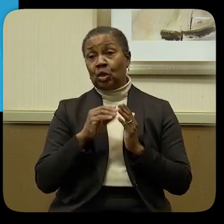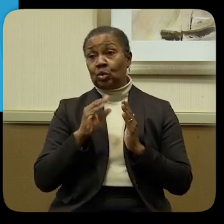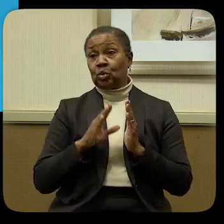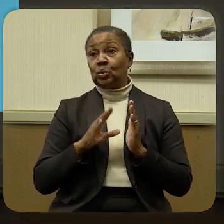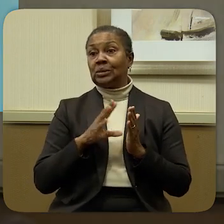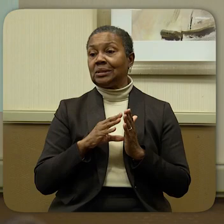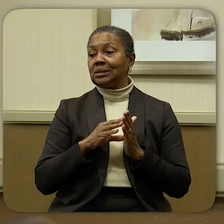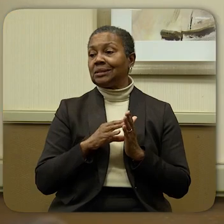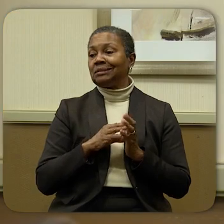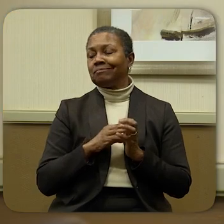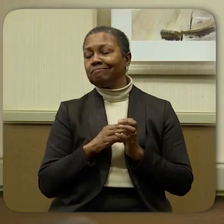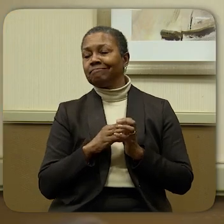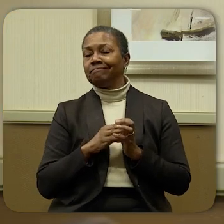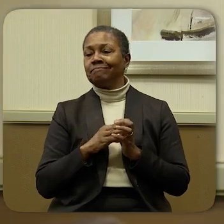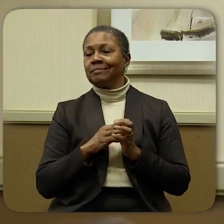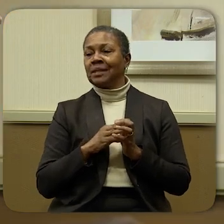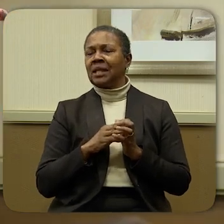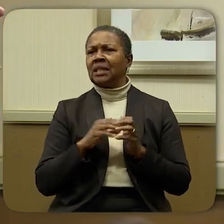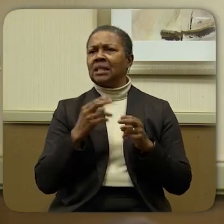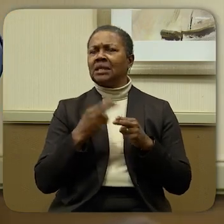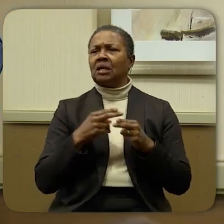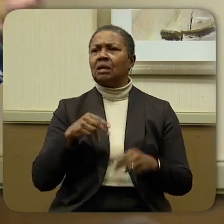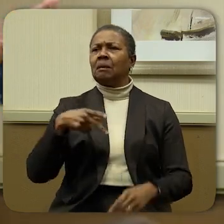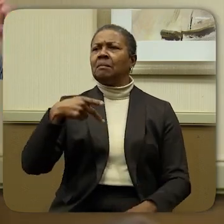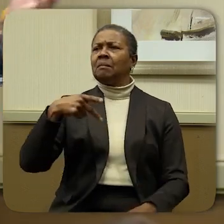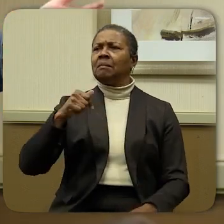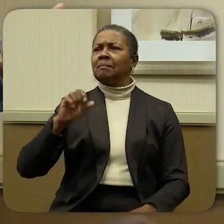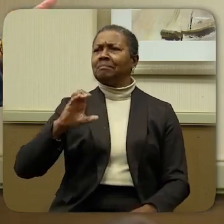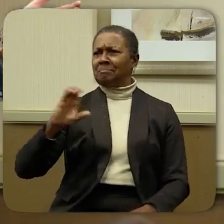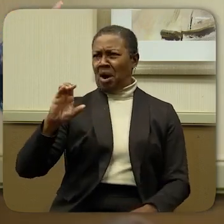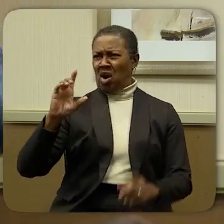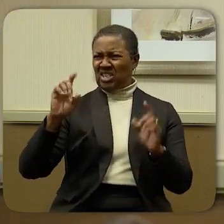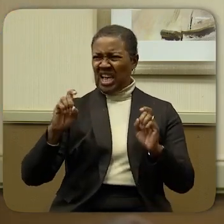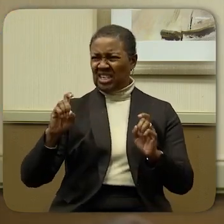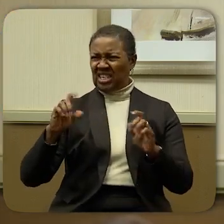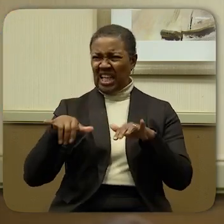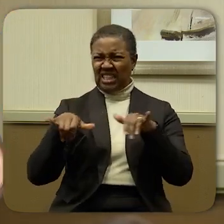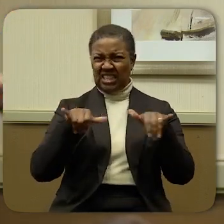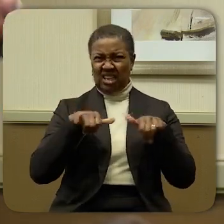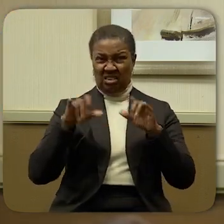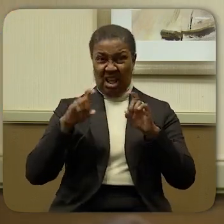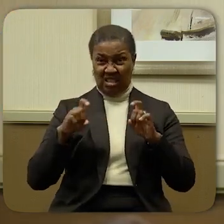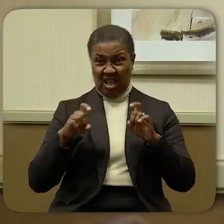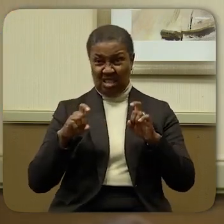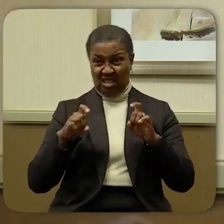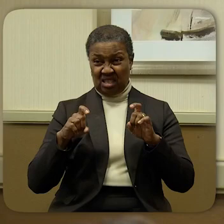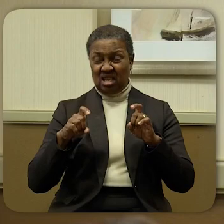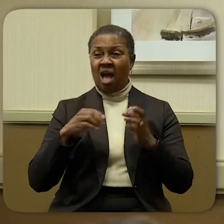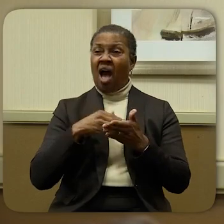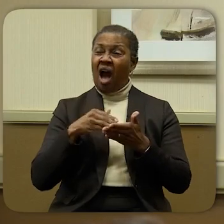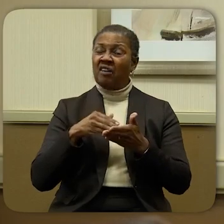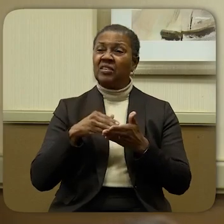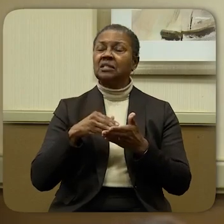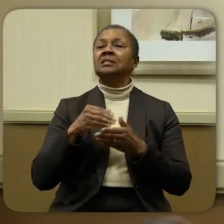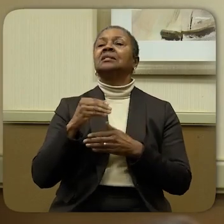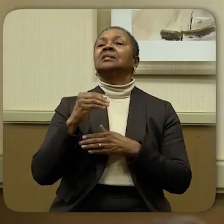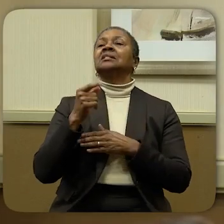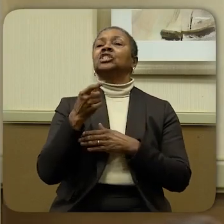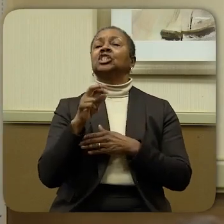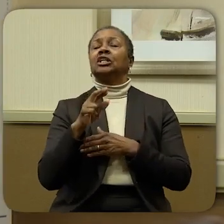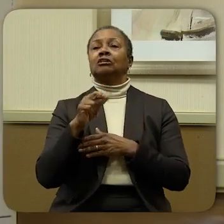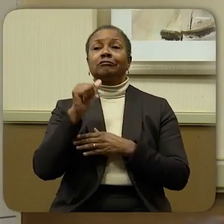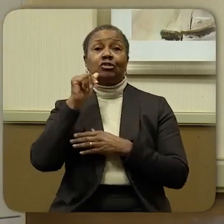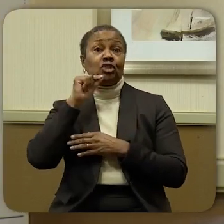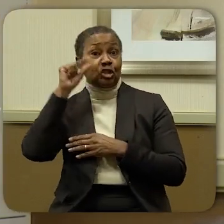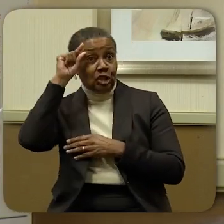take, is it called the PARCC test now, or I forget what the standardized test is called, but oftentimes the gender marker